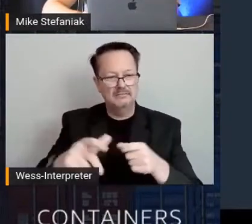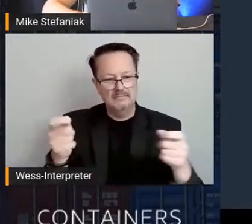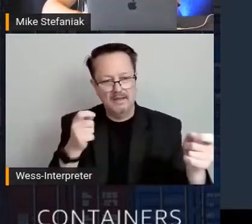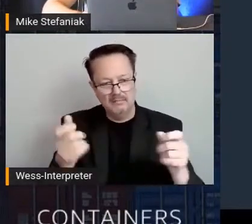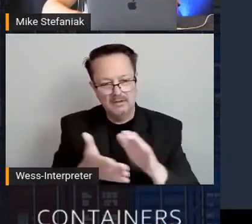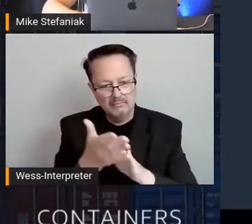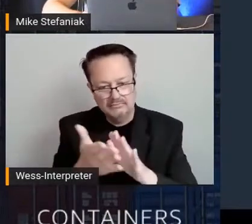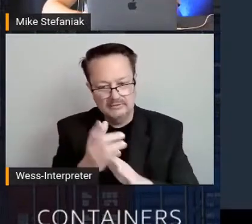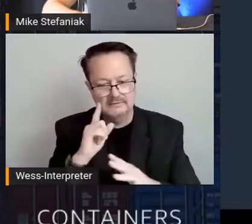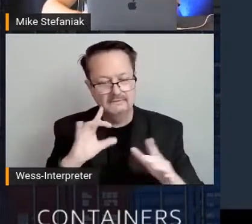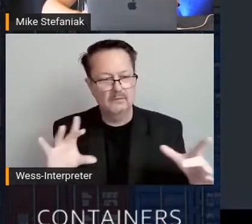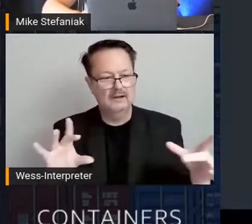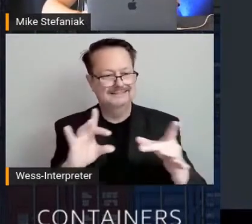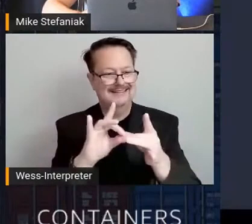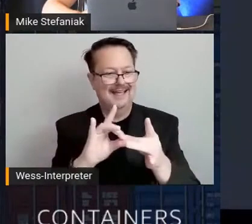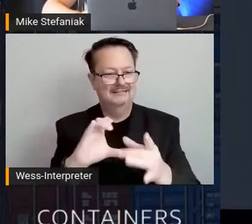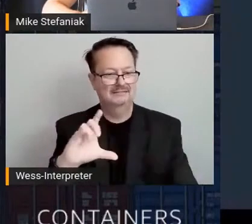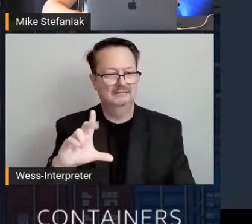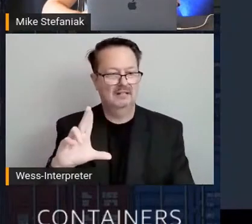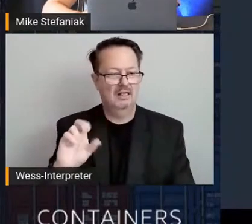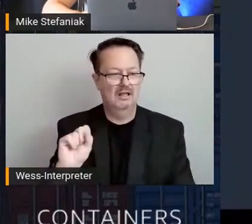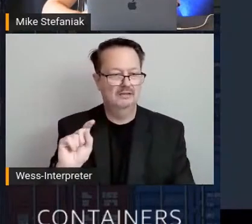attached clusters.